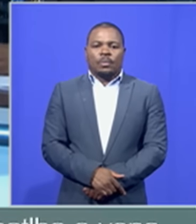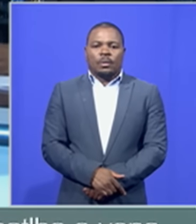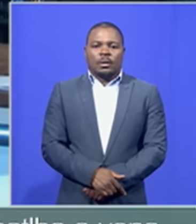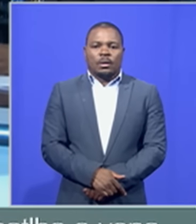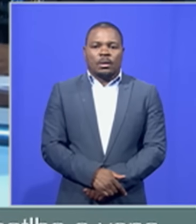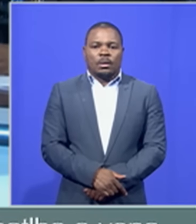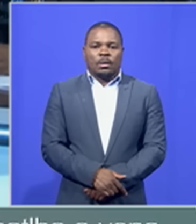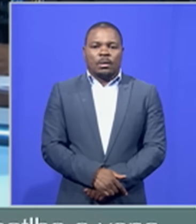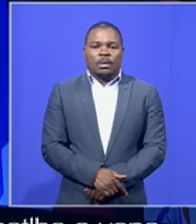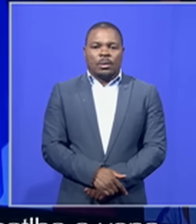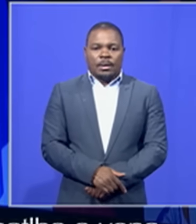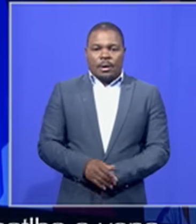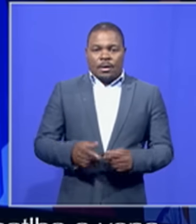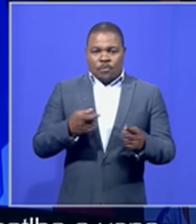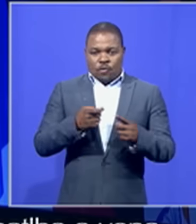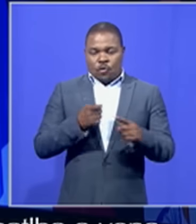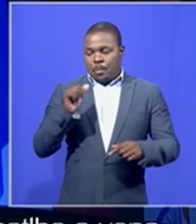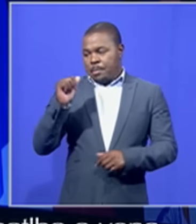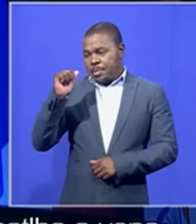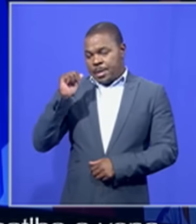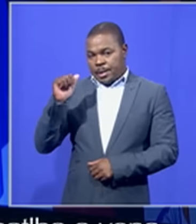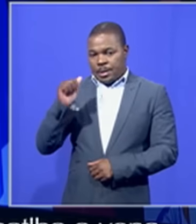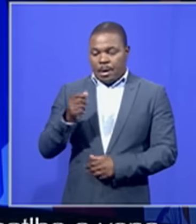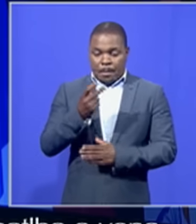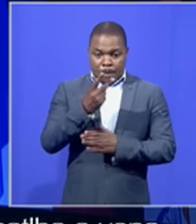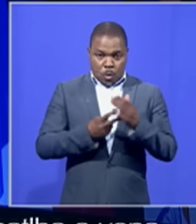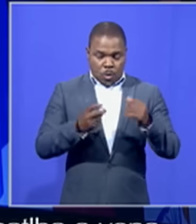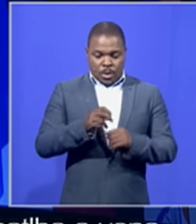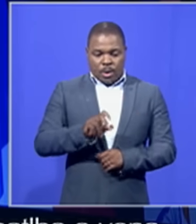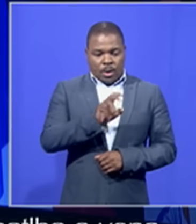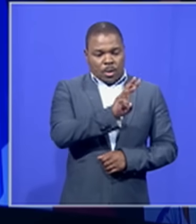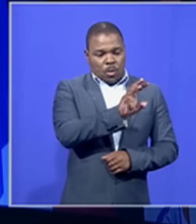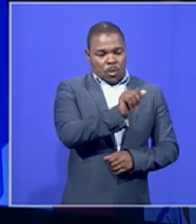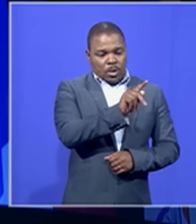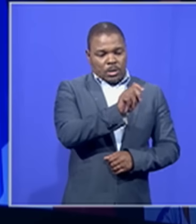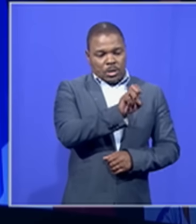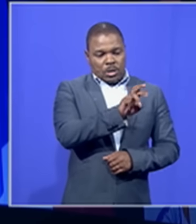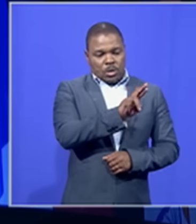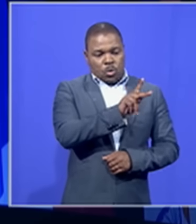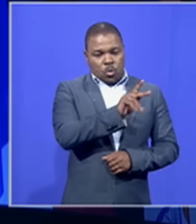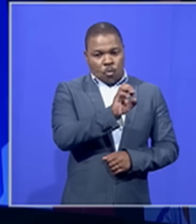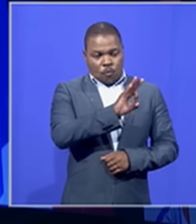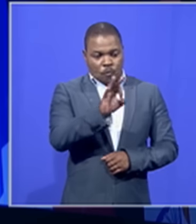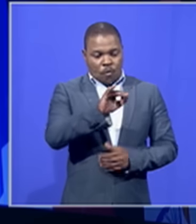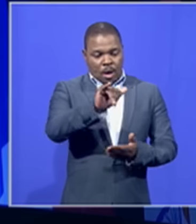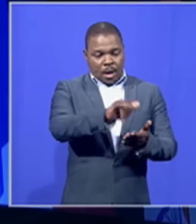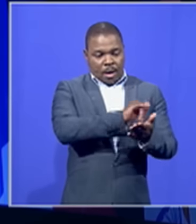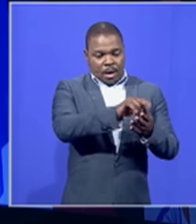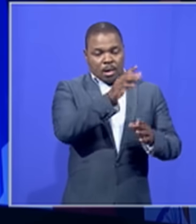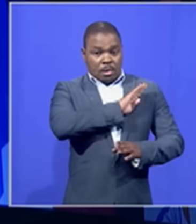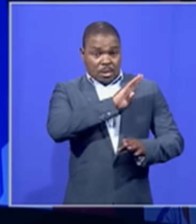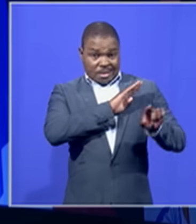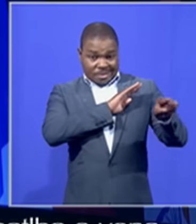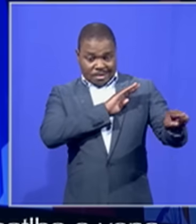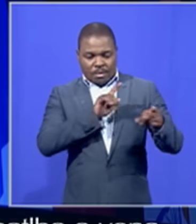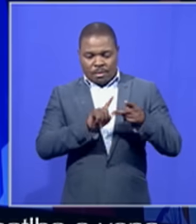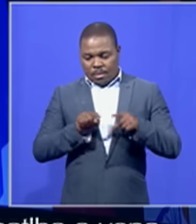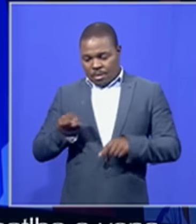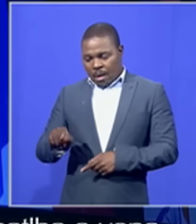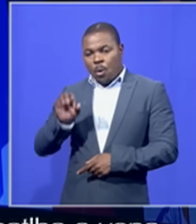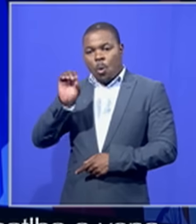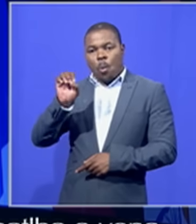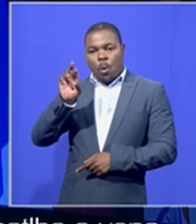We're speaking from yesterday. Both Waterkloof Air Force Base and OR